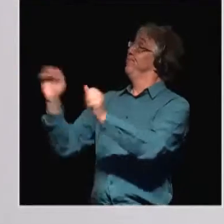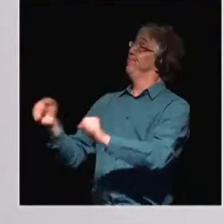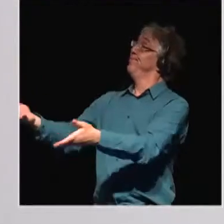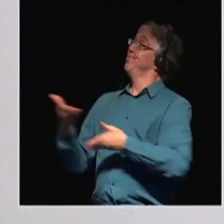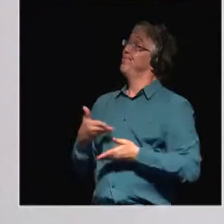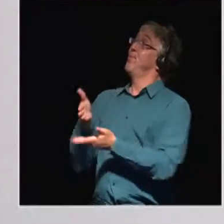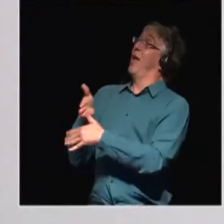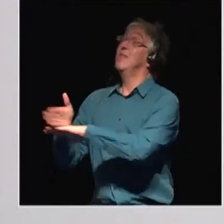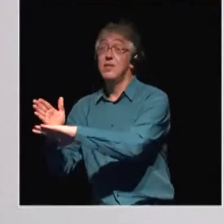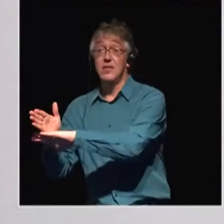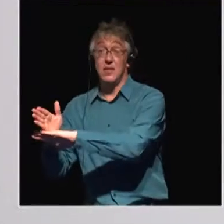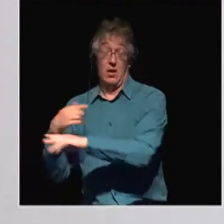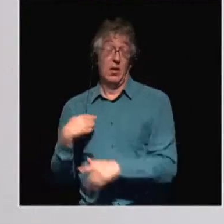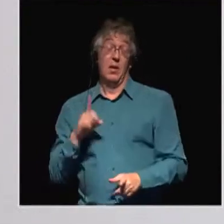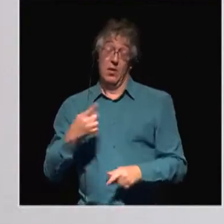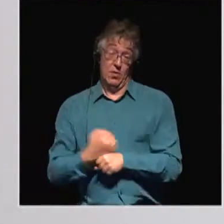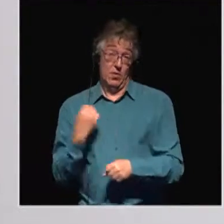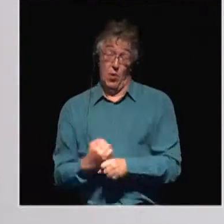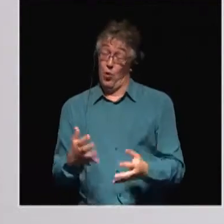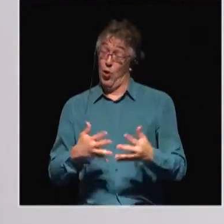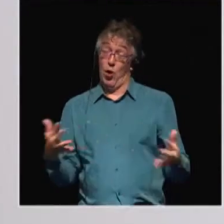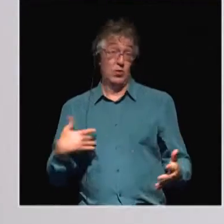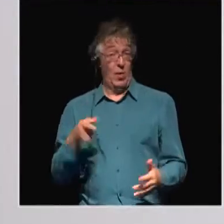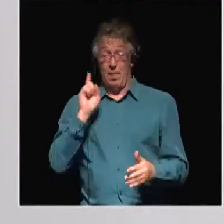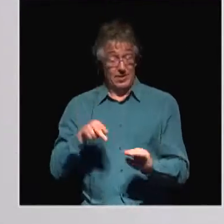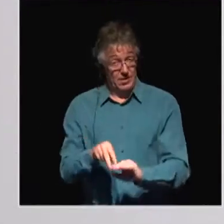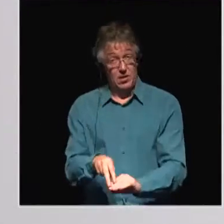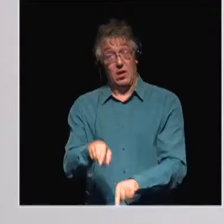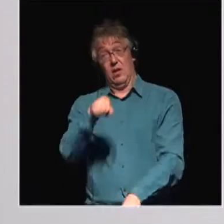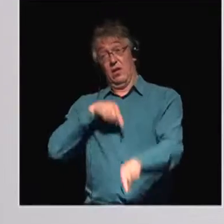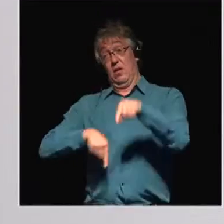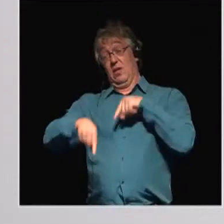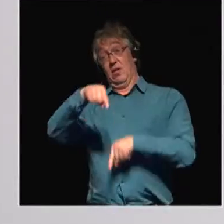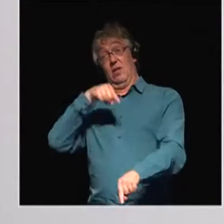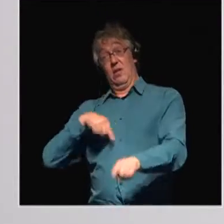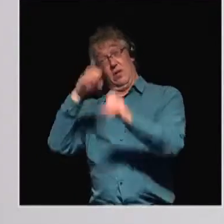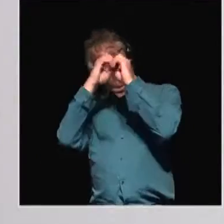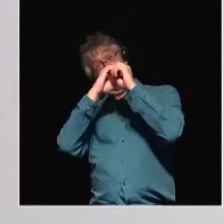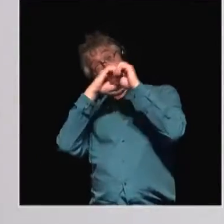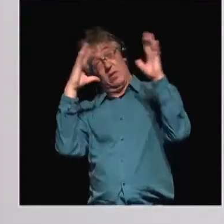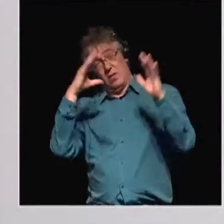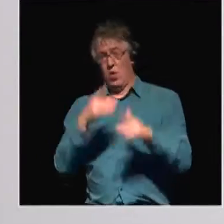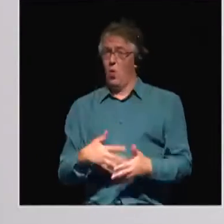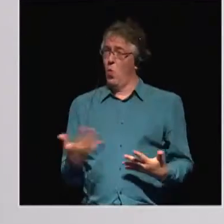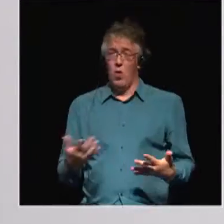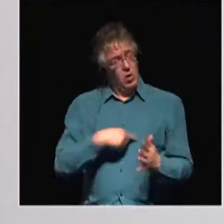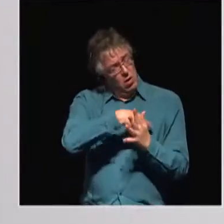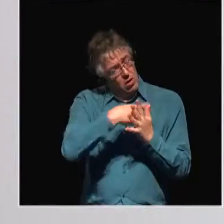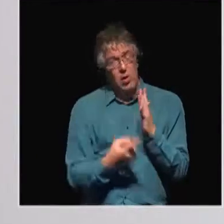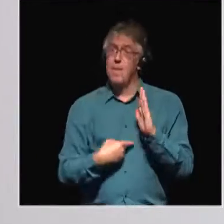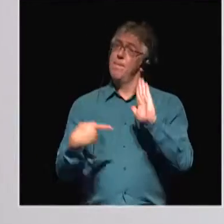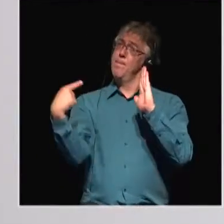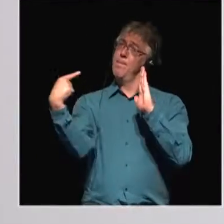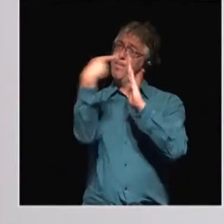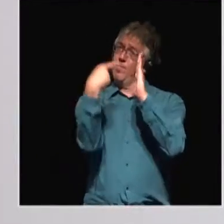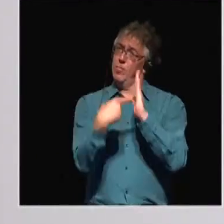So I'll try to come back to principles. What principles do we need to meet so that at the end of an event we can say that we've done